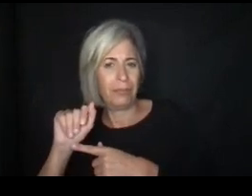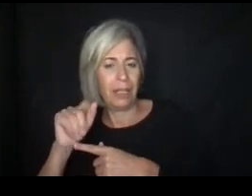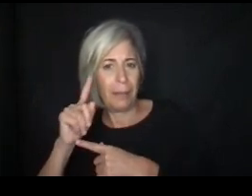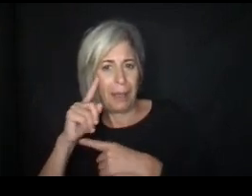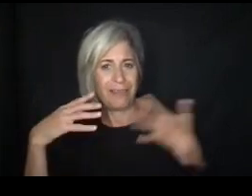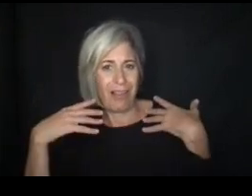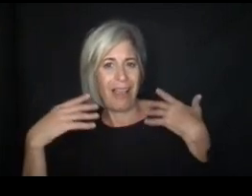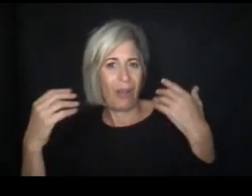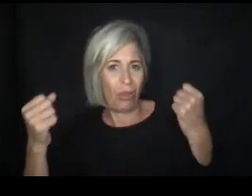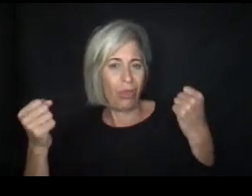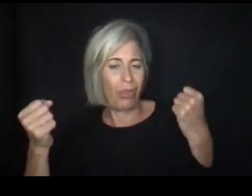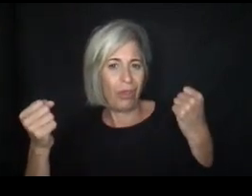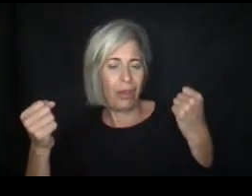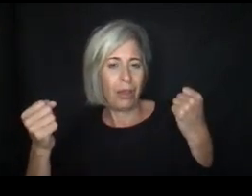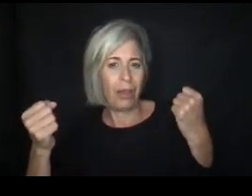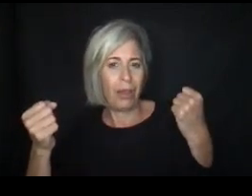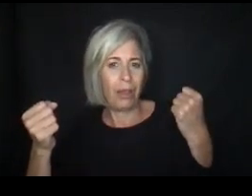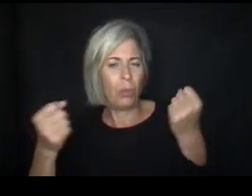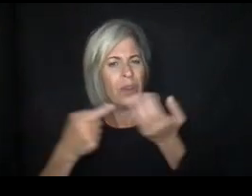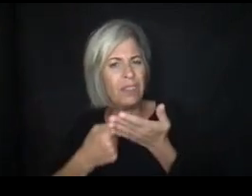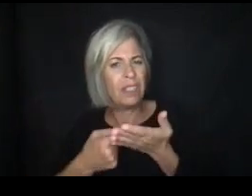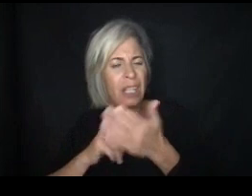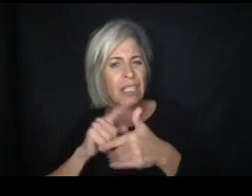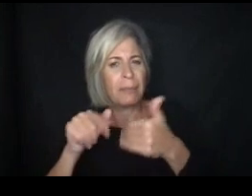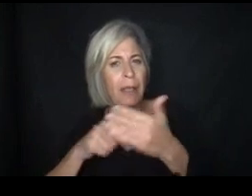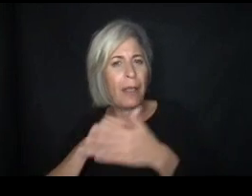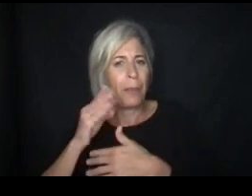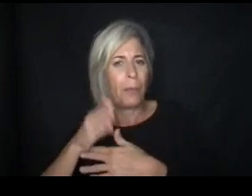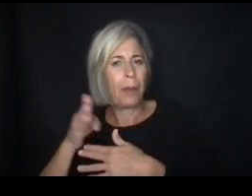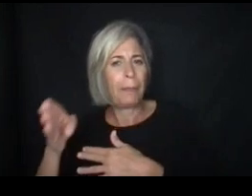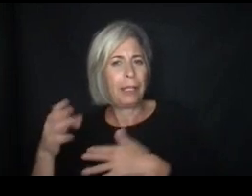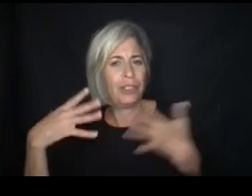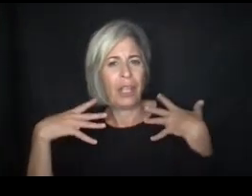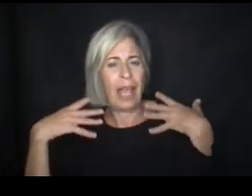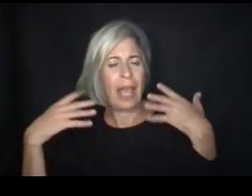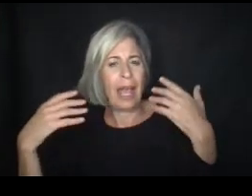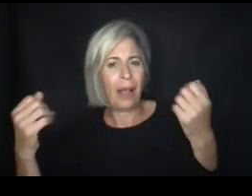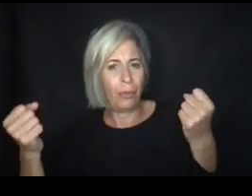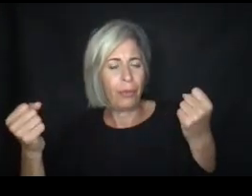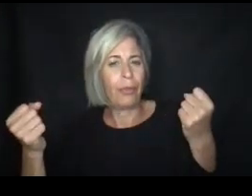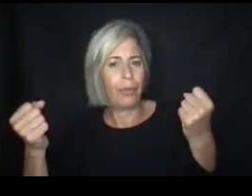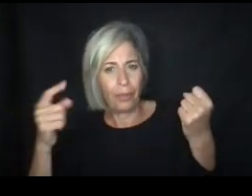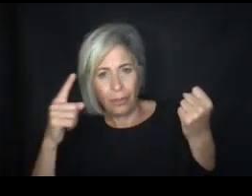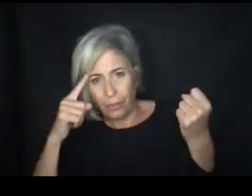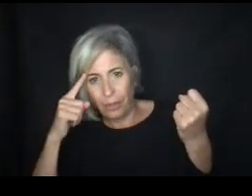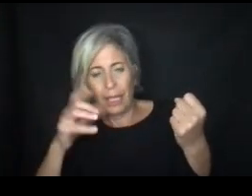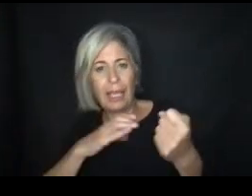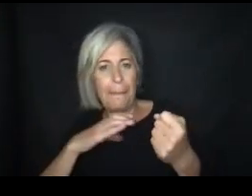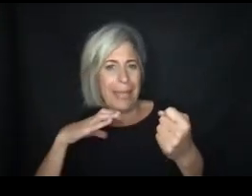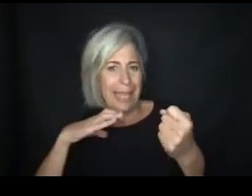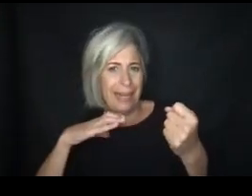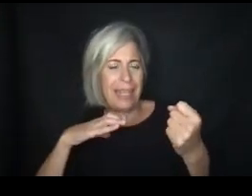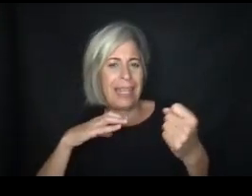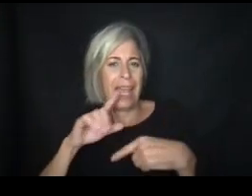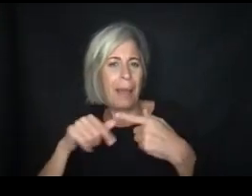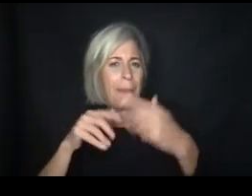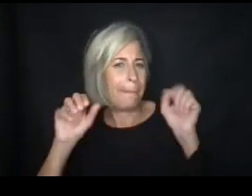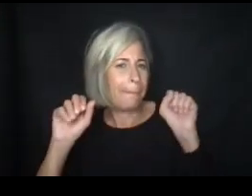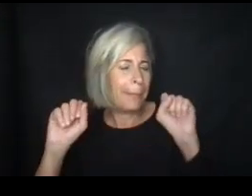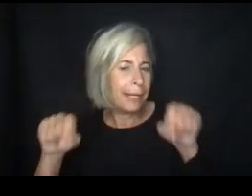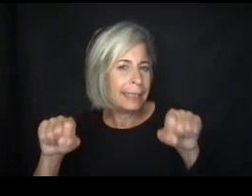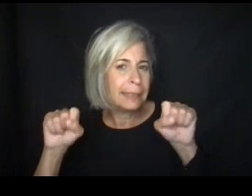health. We've talked as the Boynton Beach Mental Health Committee about